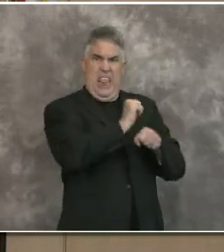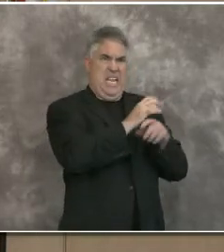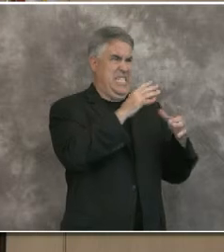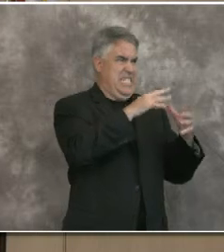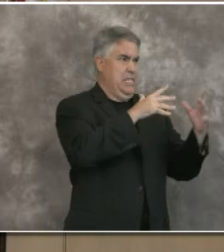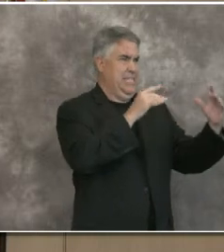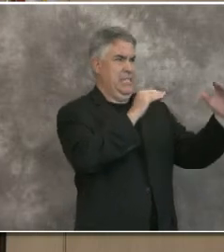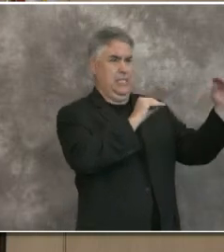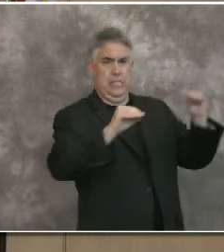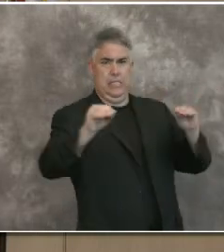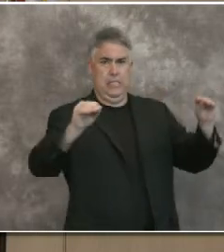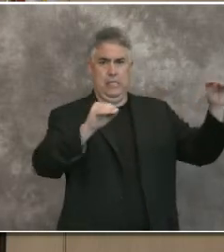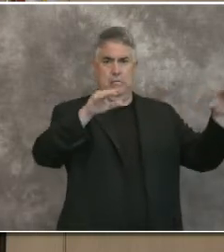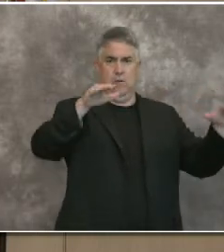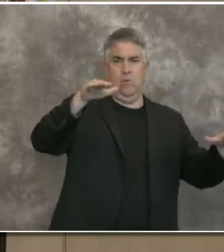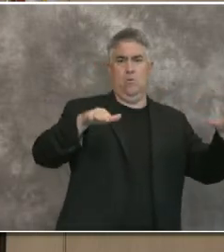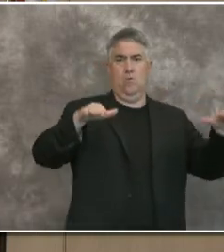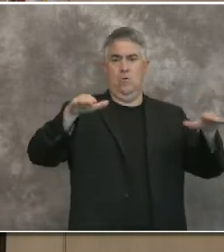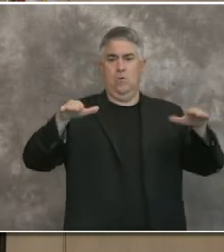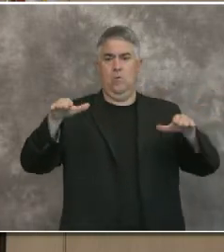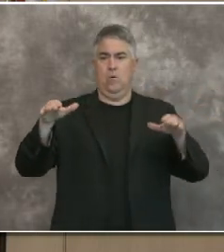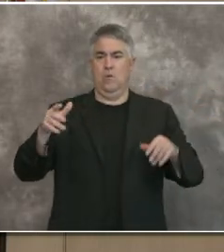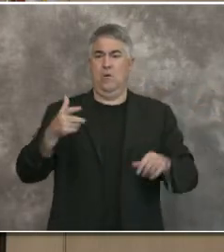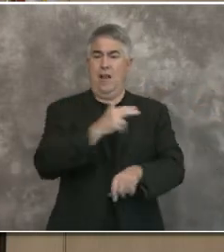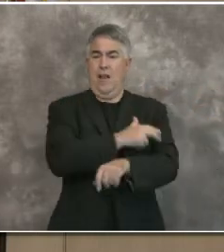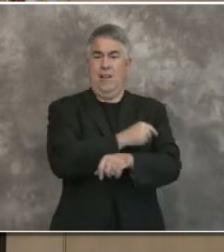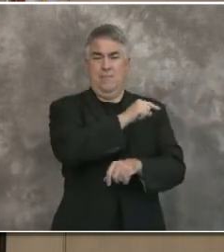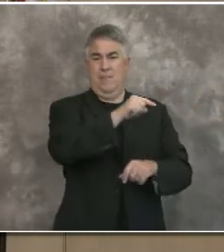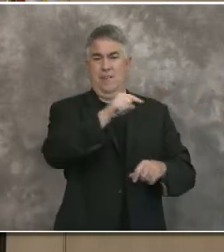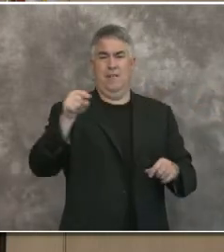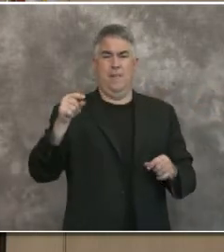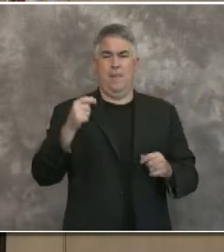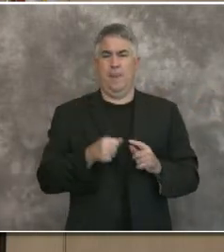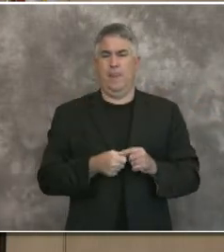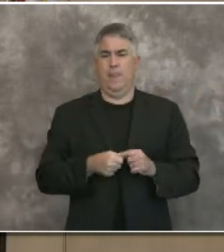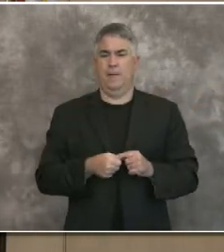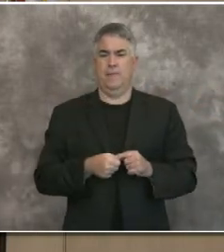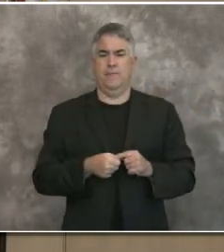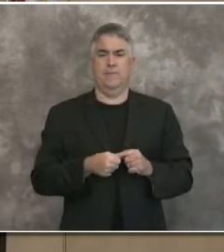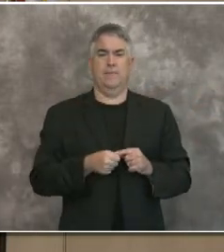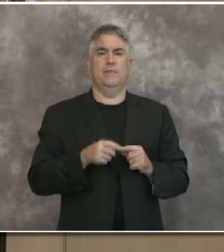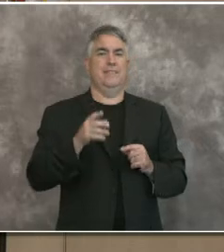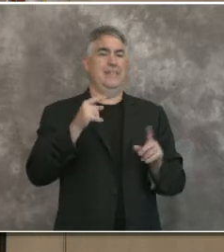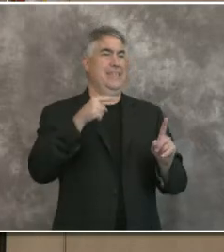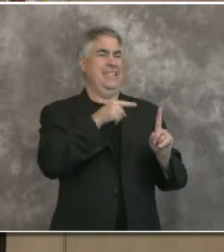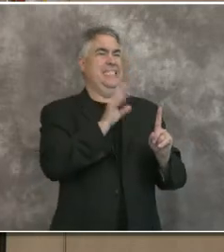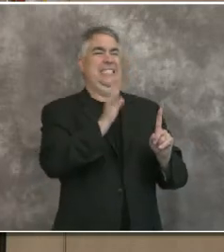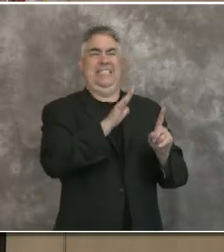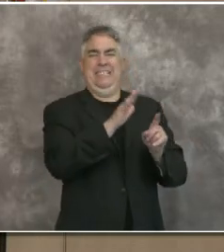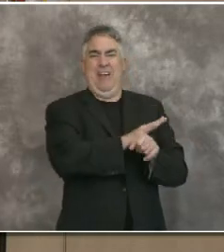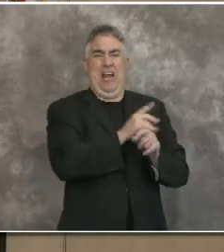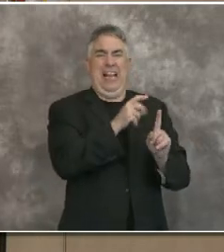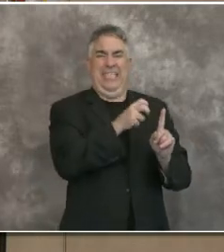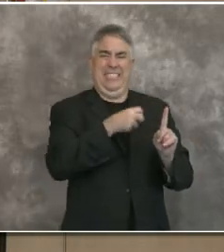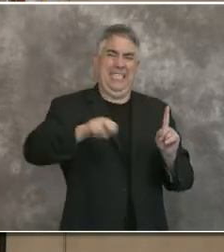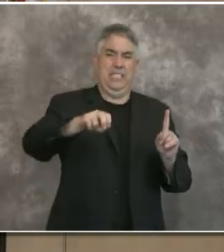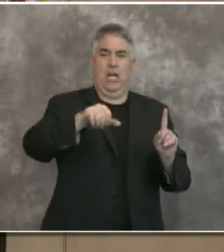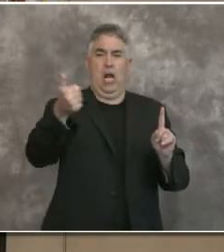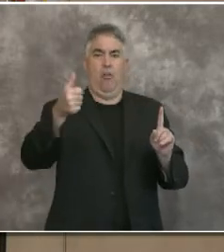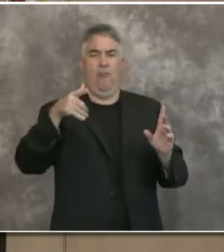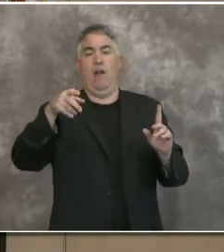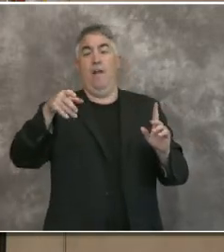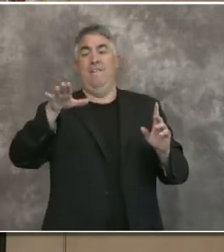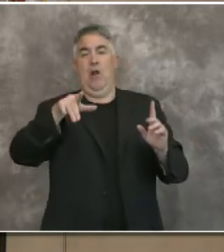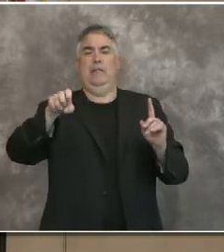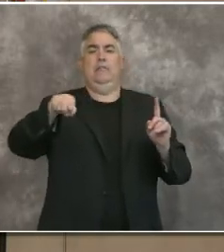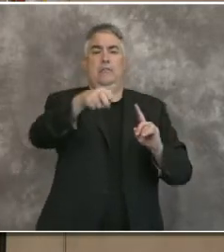So any number of hospitals may be on bypass at any given point in time. And there are situations where there